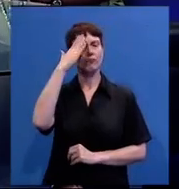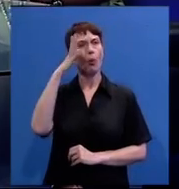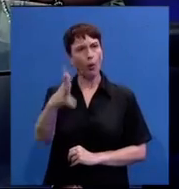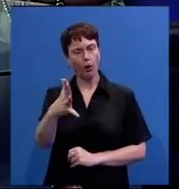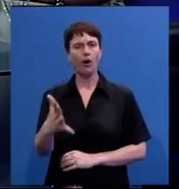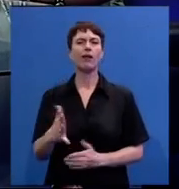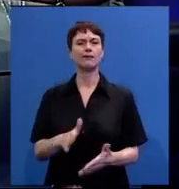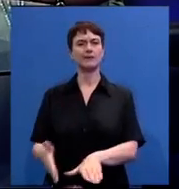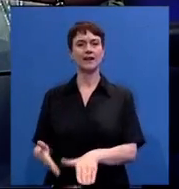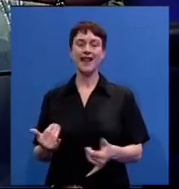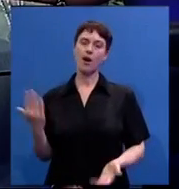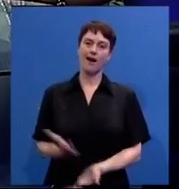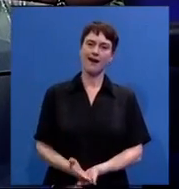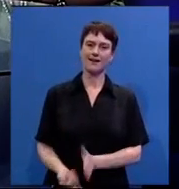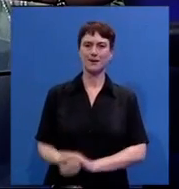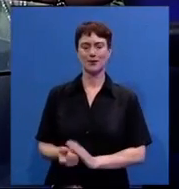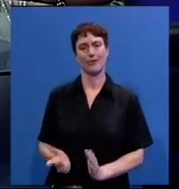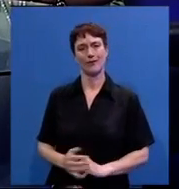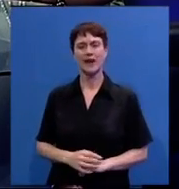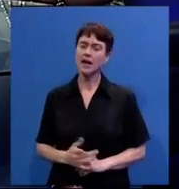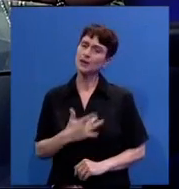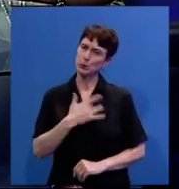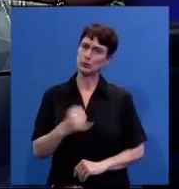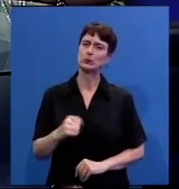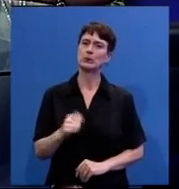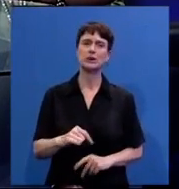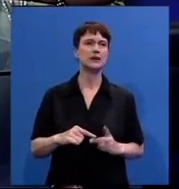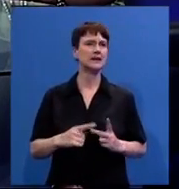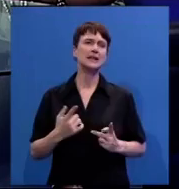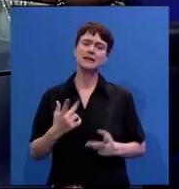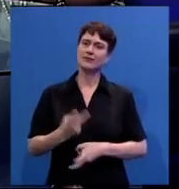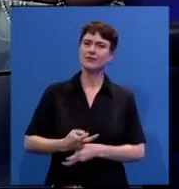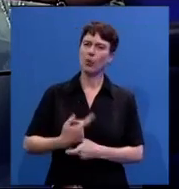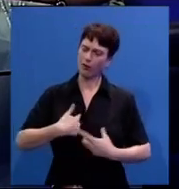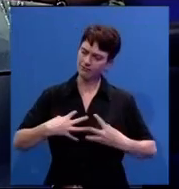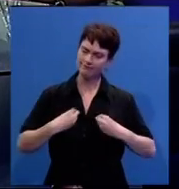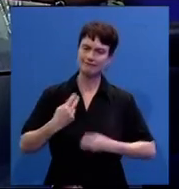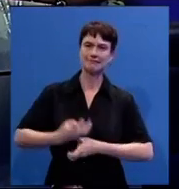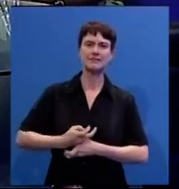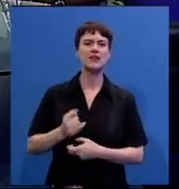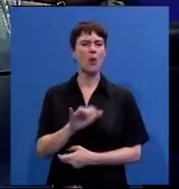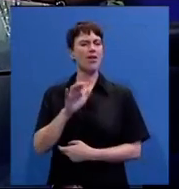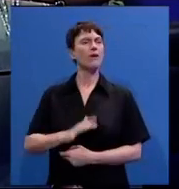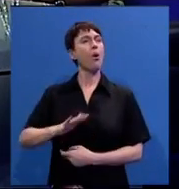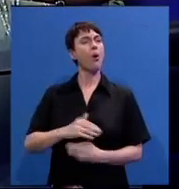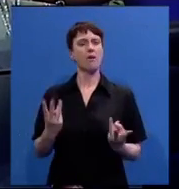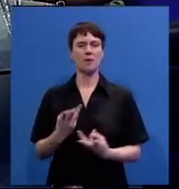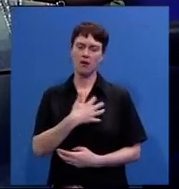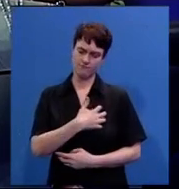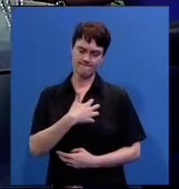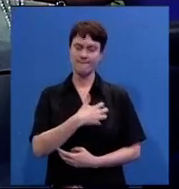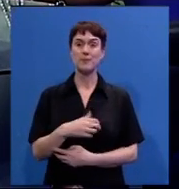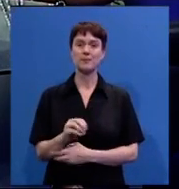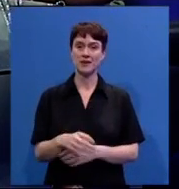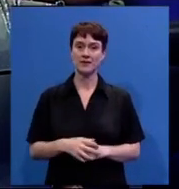now that moment is here. And it is difficult and it is painful to accept what happened. And we are a country in mourning. You know,